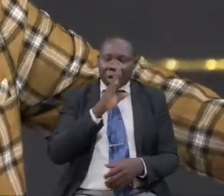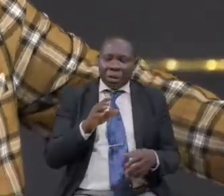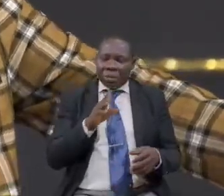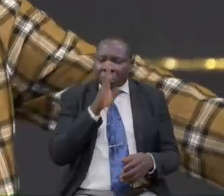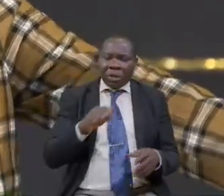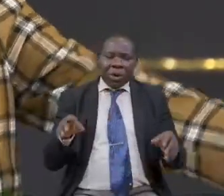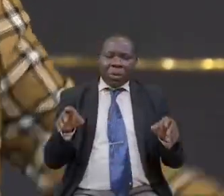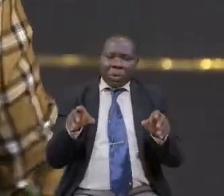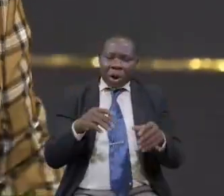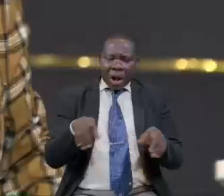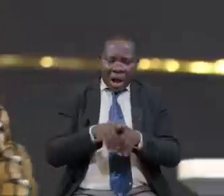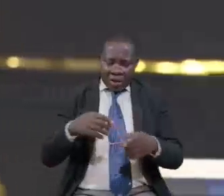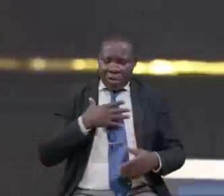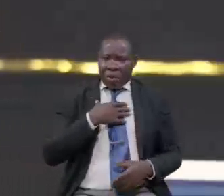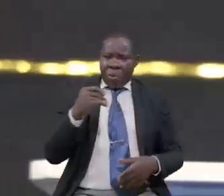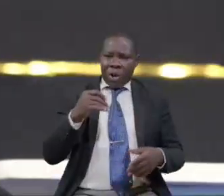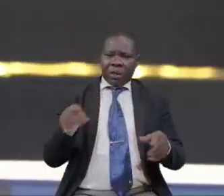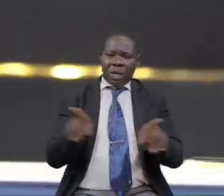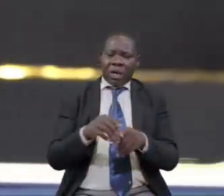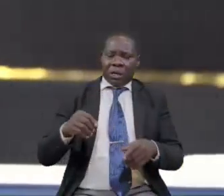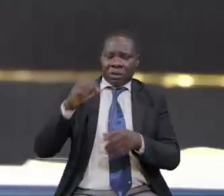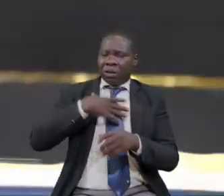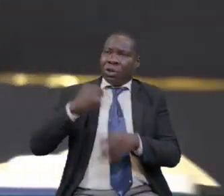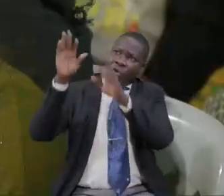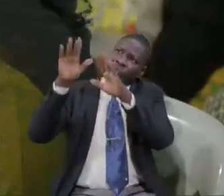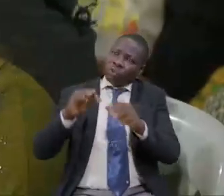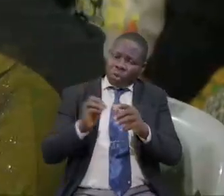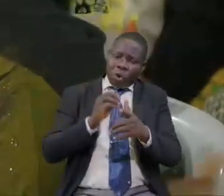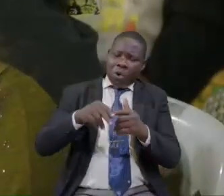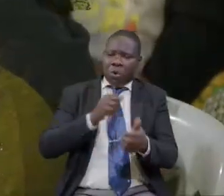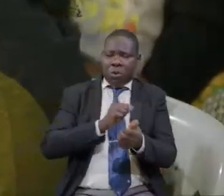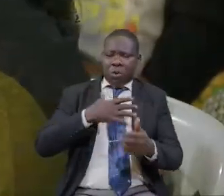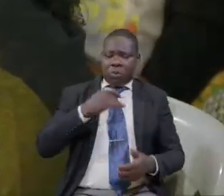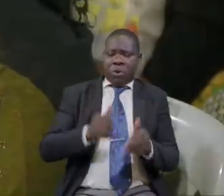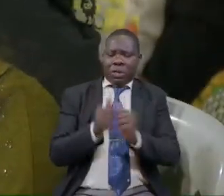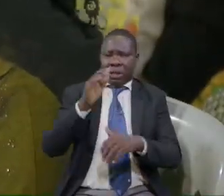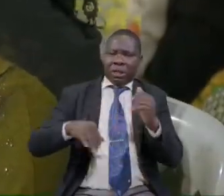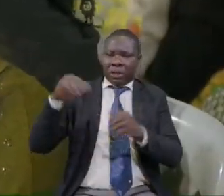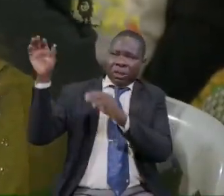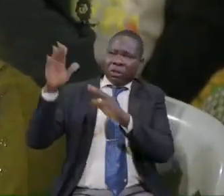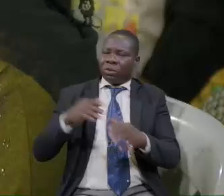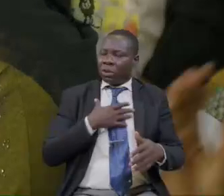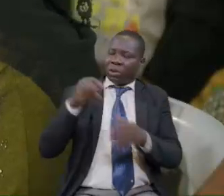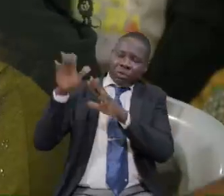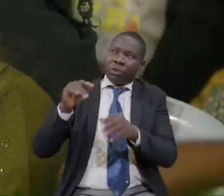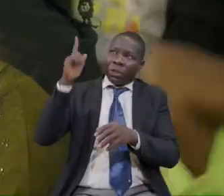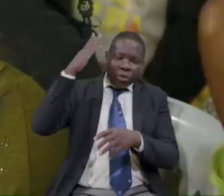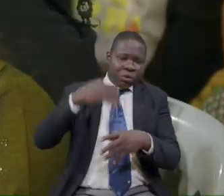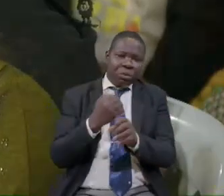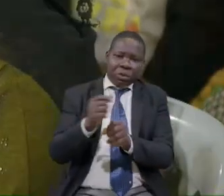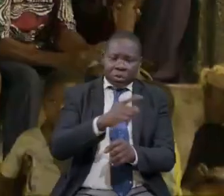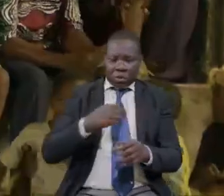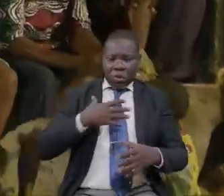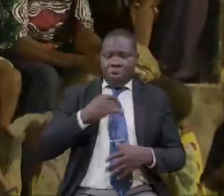whiter than snow. He'll make you whiter than snow. He'll make me whiter